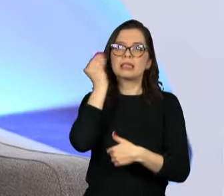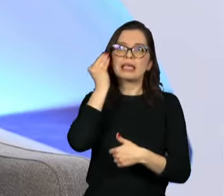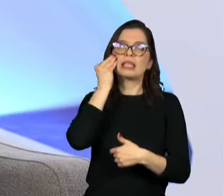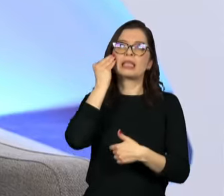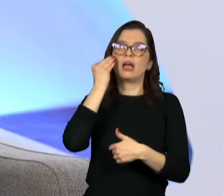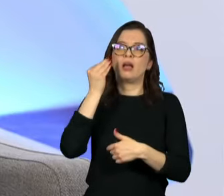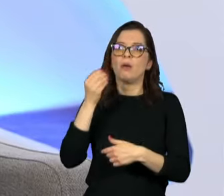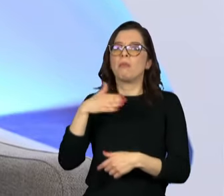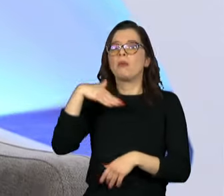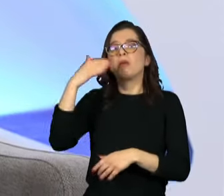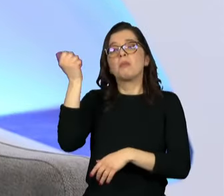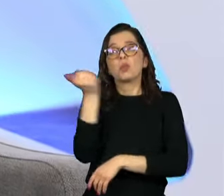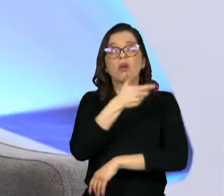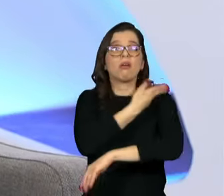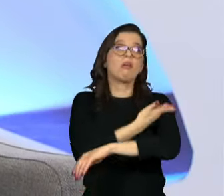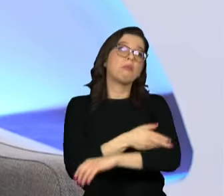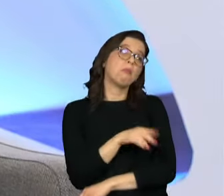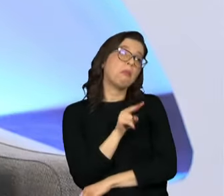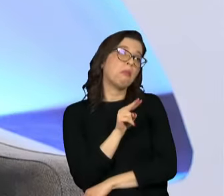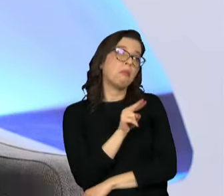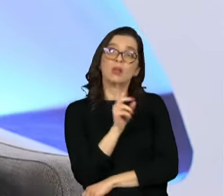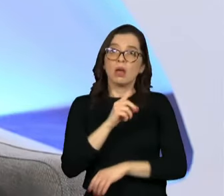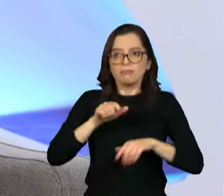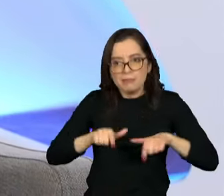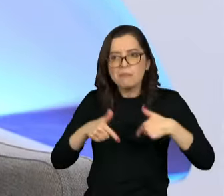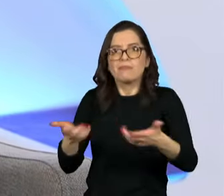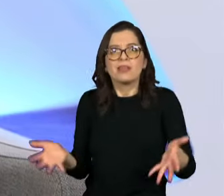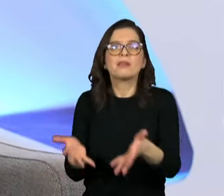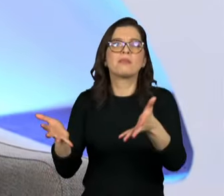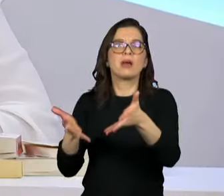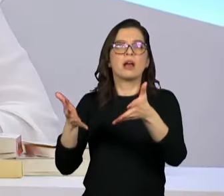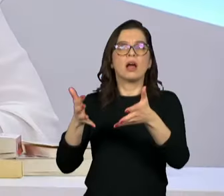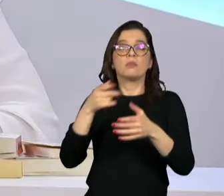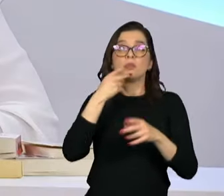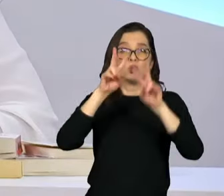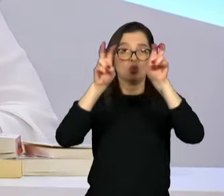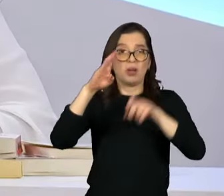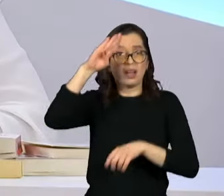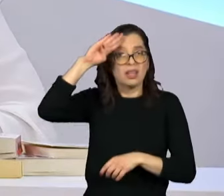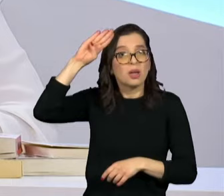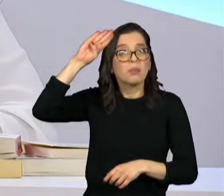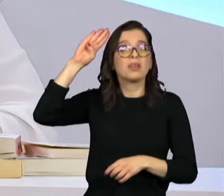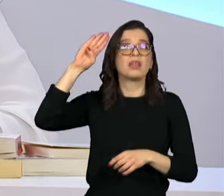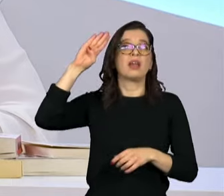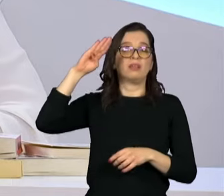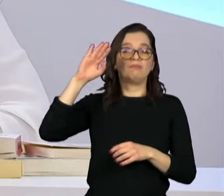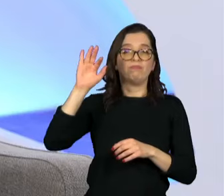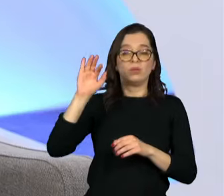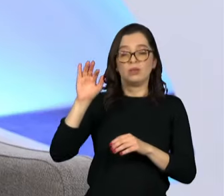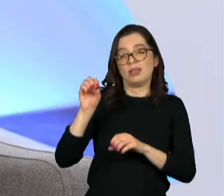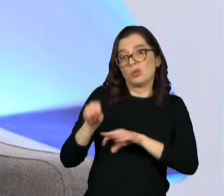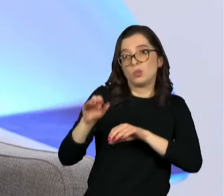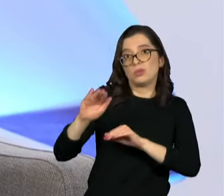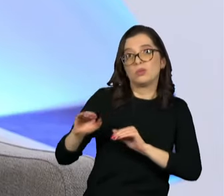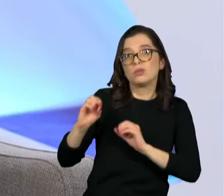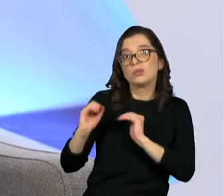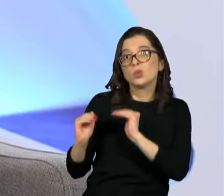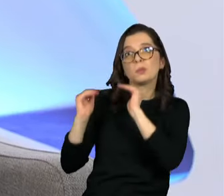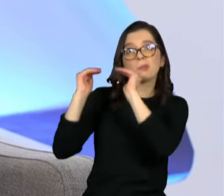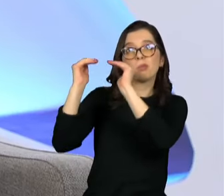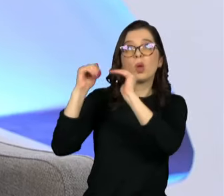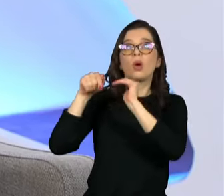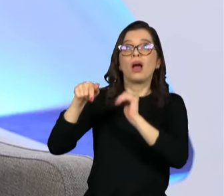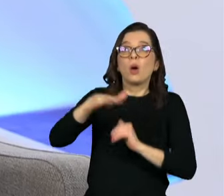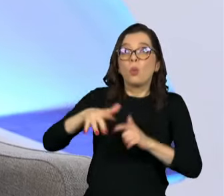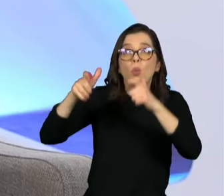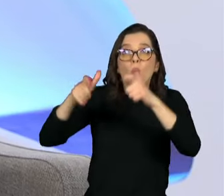kind to which we've become accustomed. You mentioned the academy and higher education. I think that's one place where we